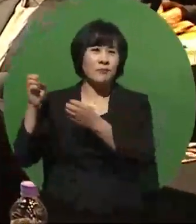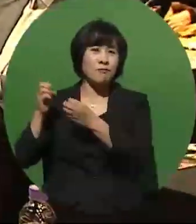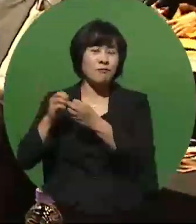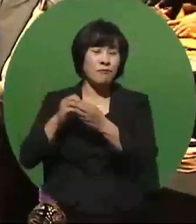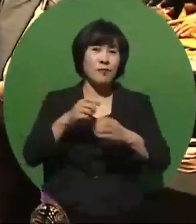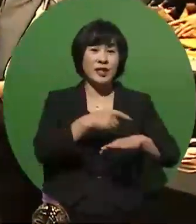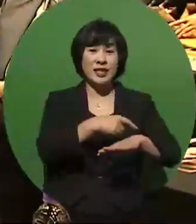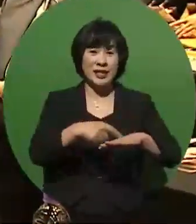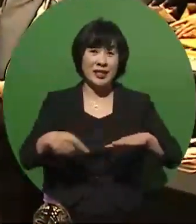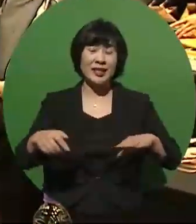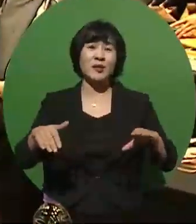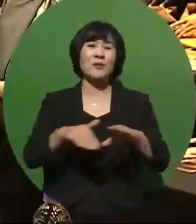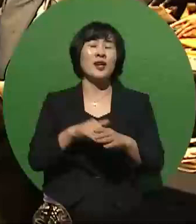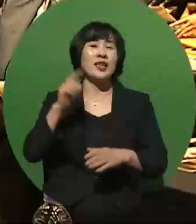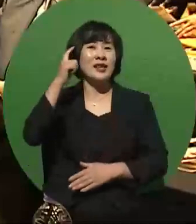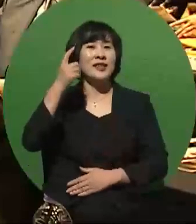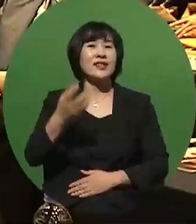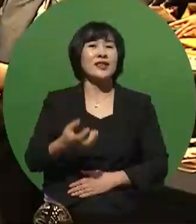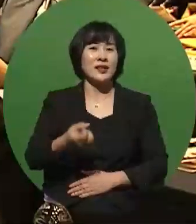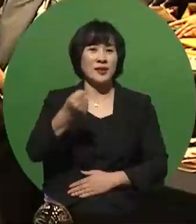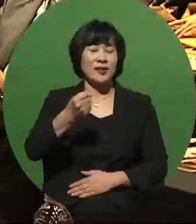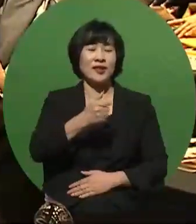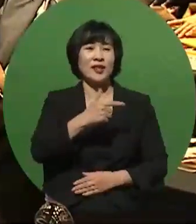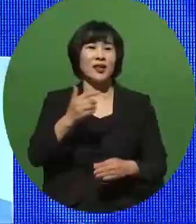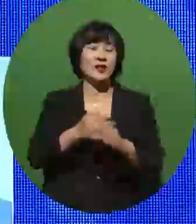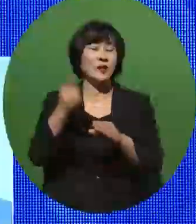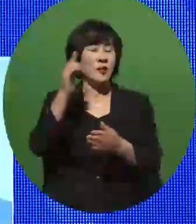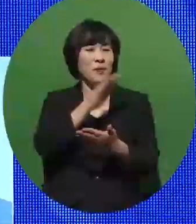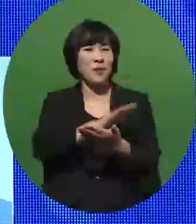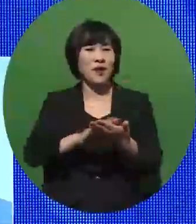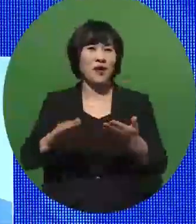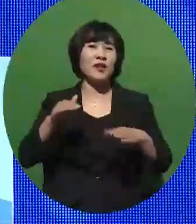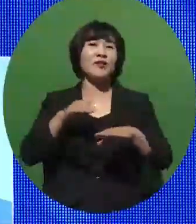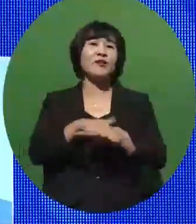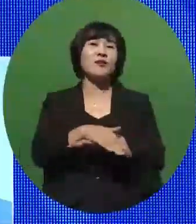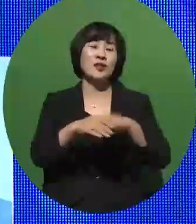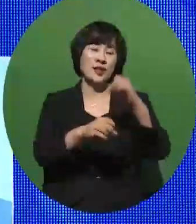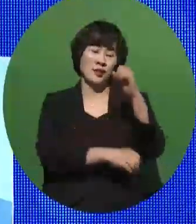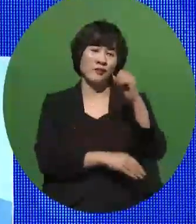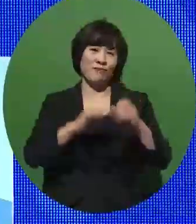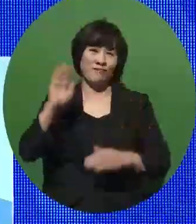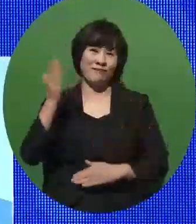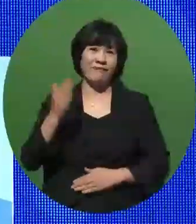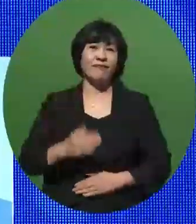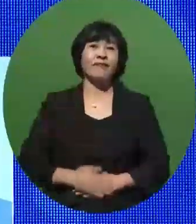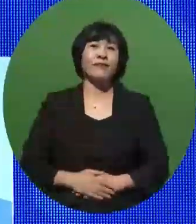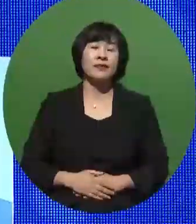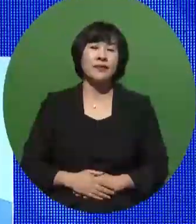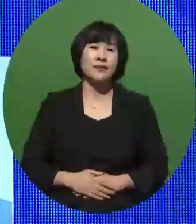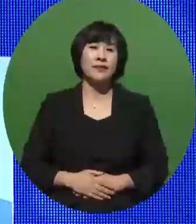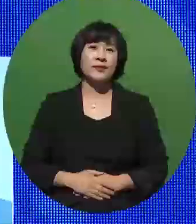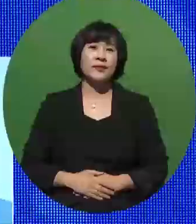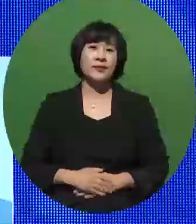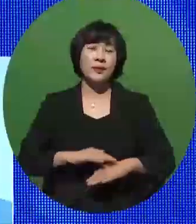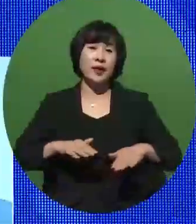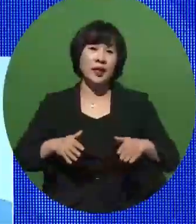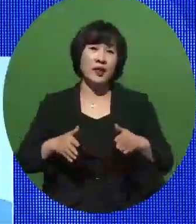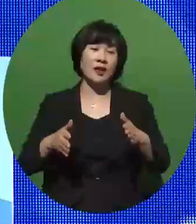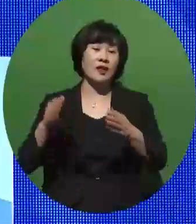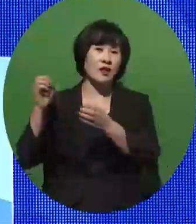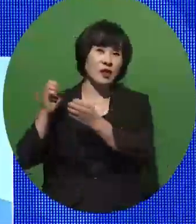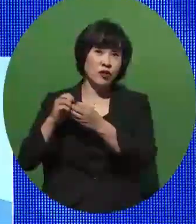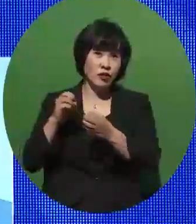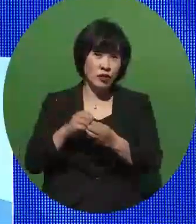vast reading and fierce thinking from his youth, as well as the culture and the spirit of Jeolla province, form the basis of